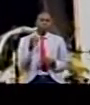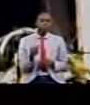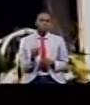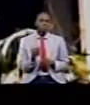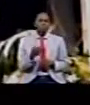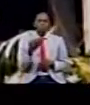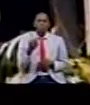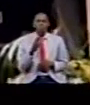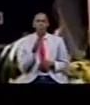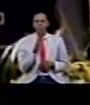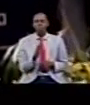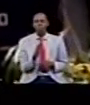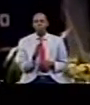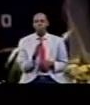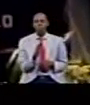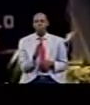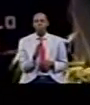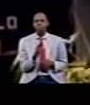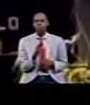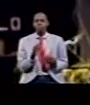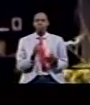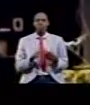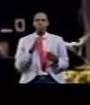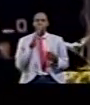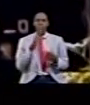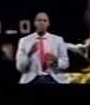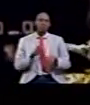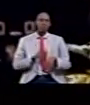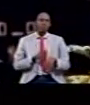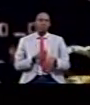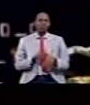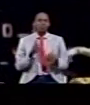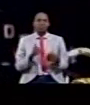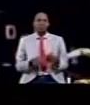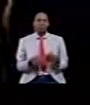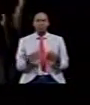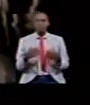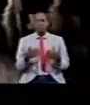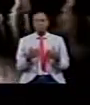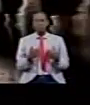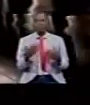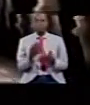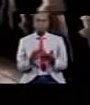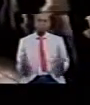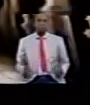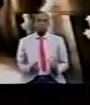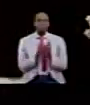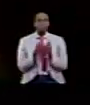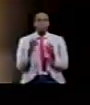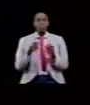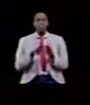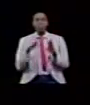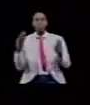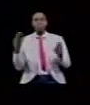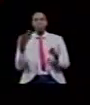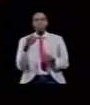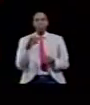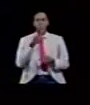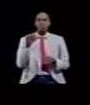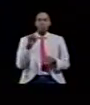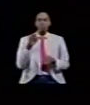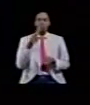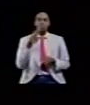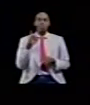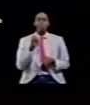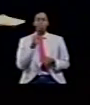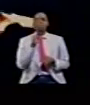Lord, in the name of Jesus, every area looking up to you. Say, Lord, when this is going to happen, is that going